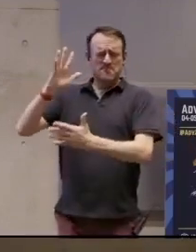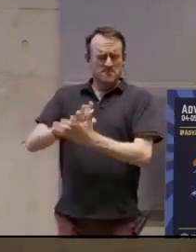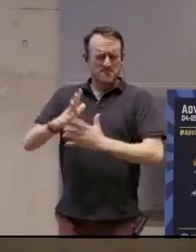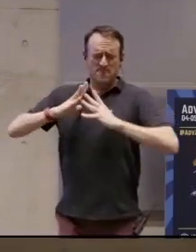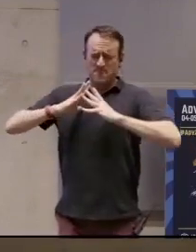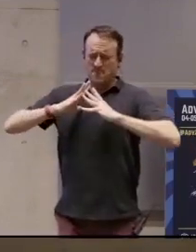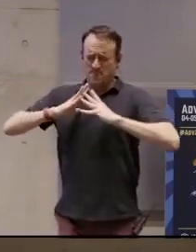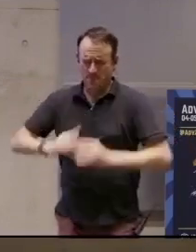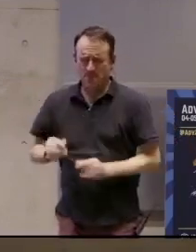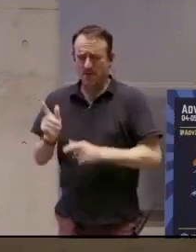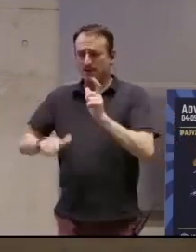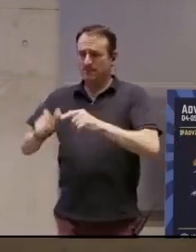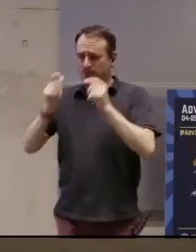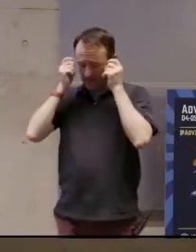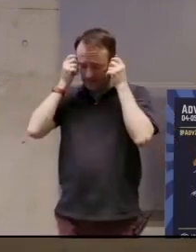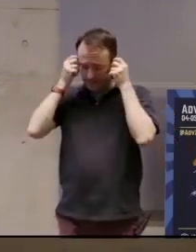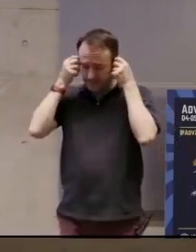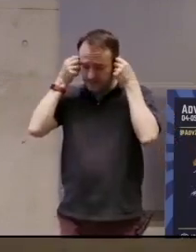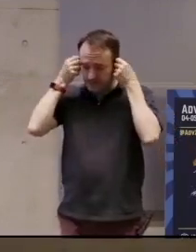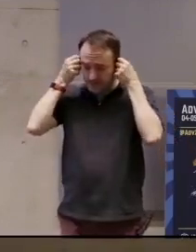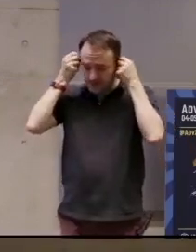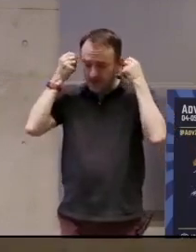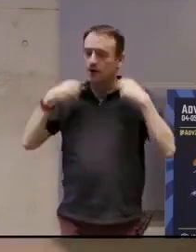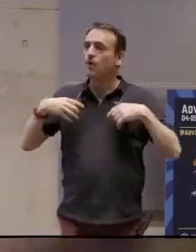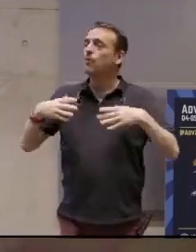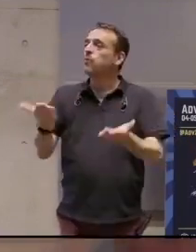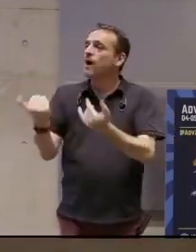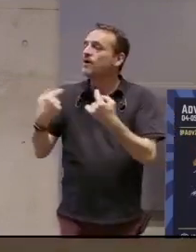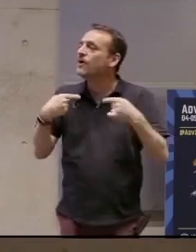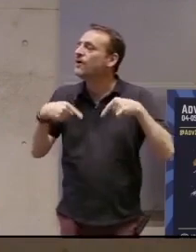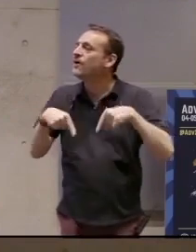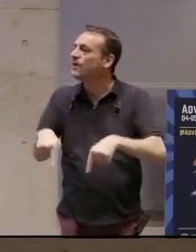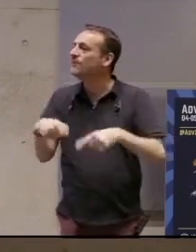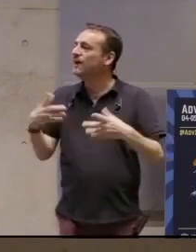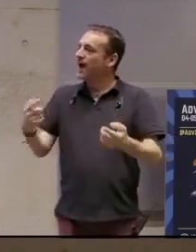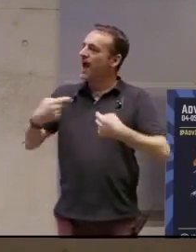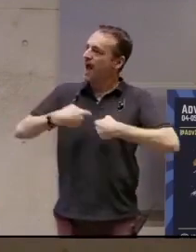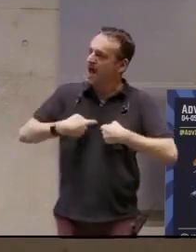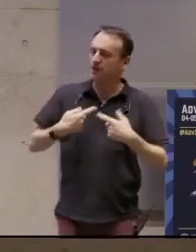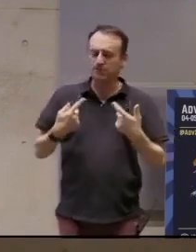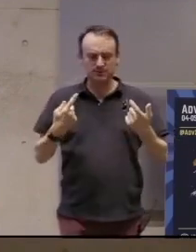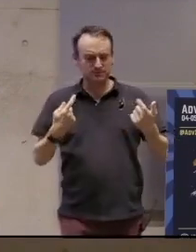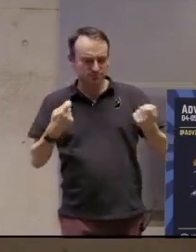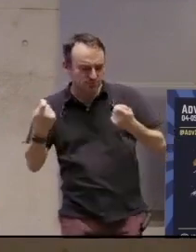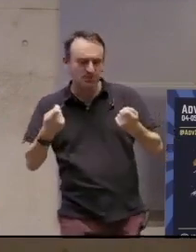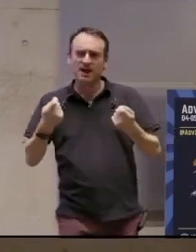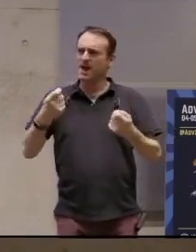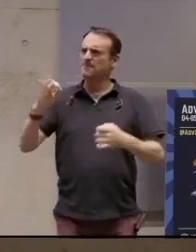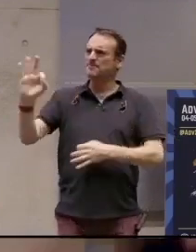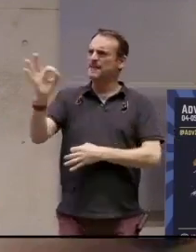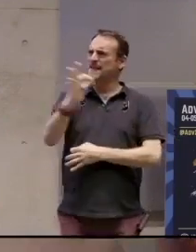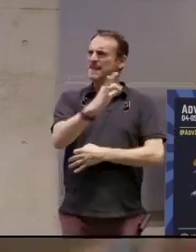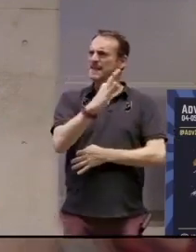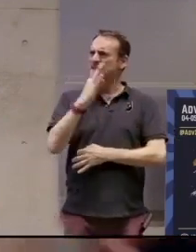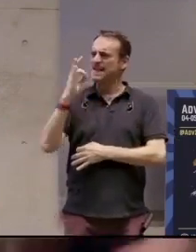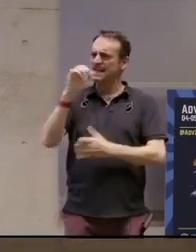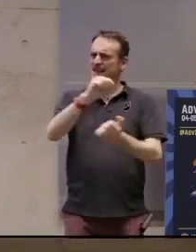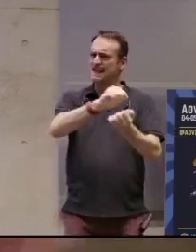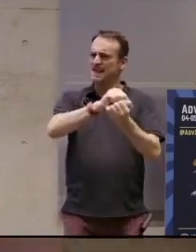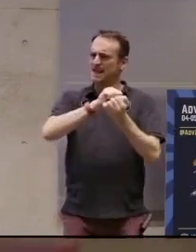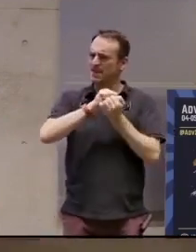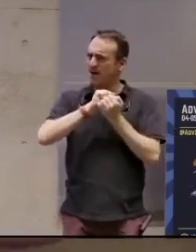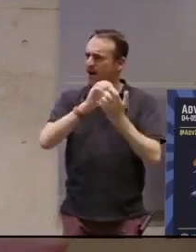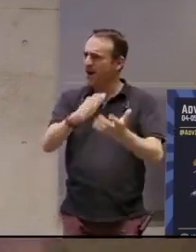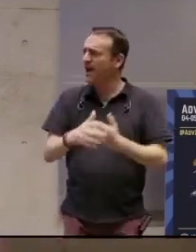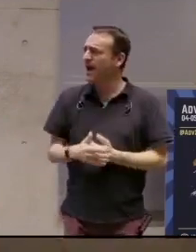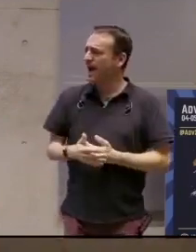Welcome to the Adventurers Tavern. I am the, innkeeper. I haven't really planned this. And these are my